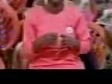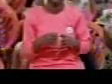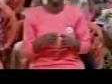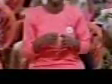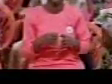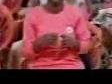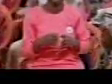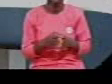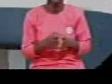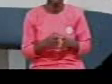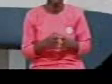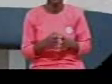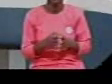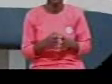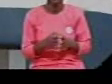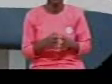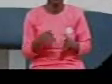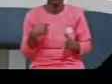We